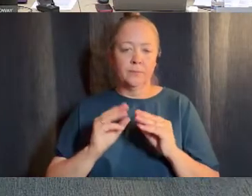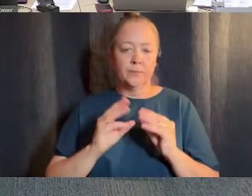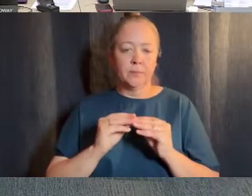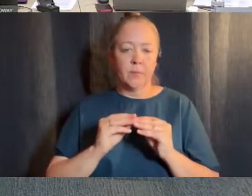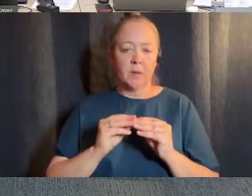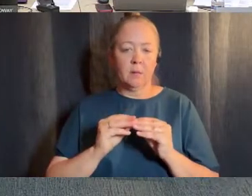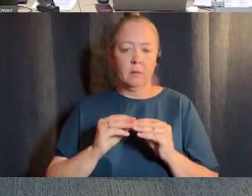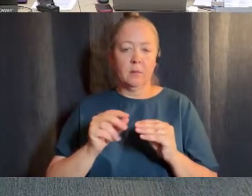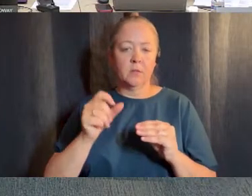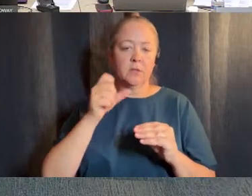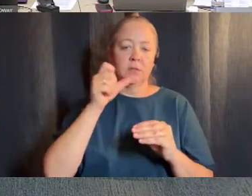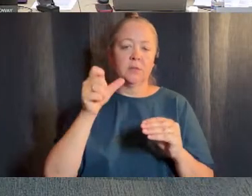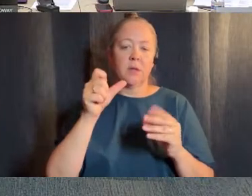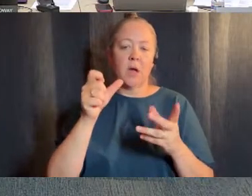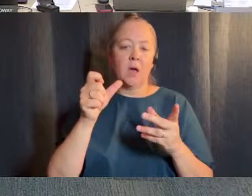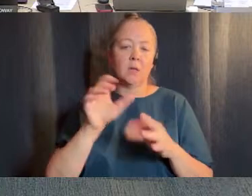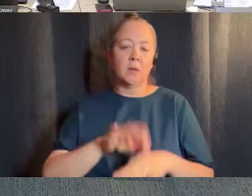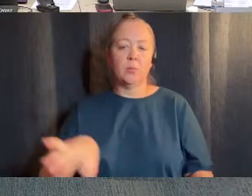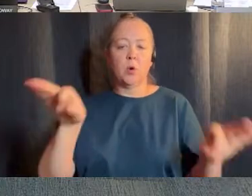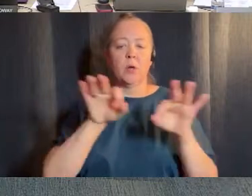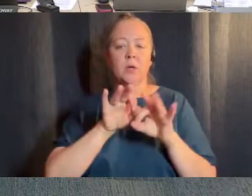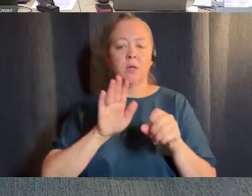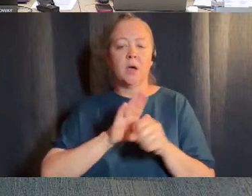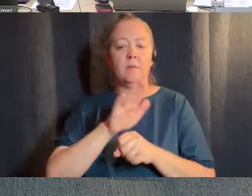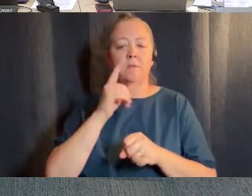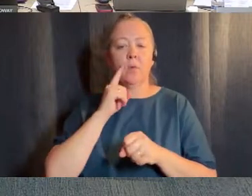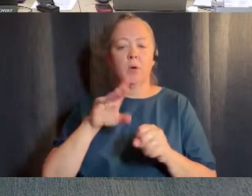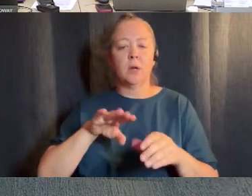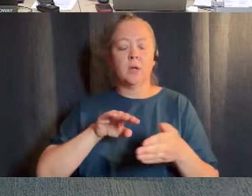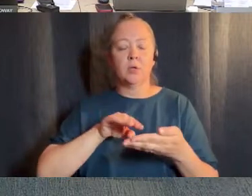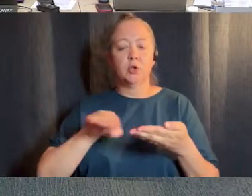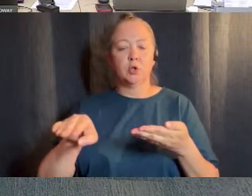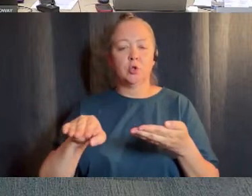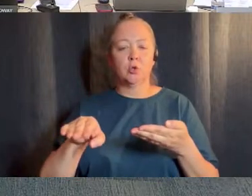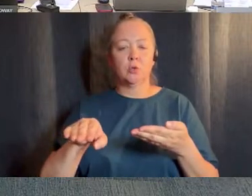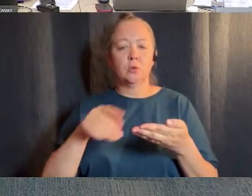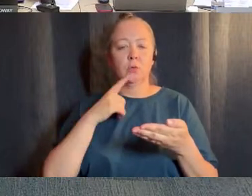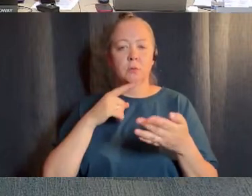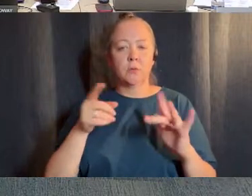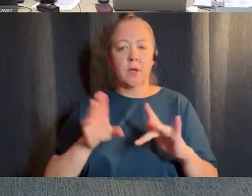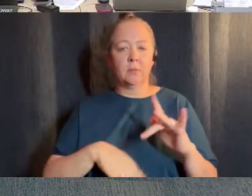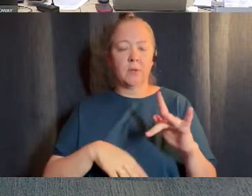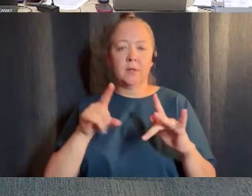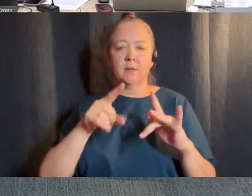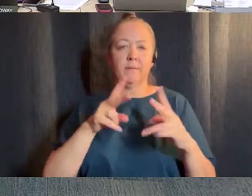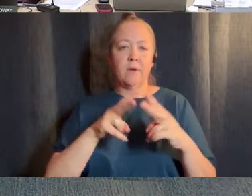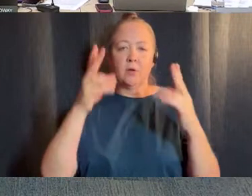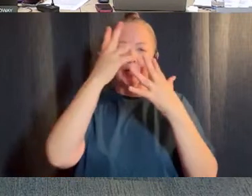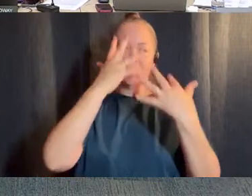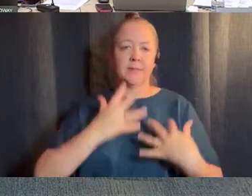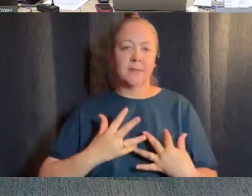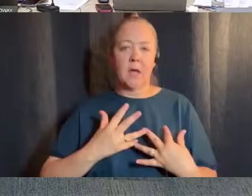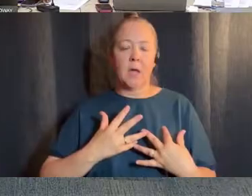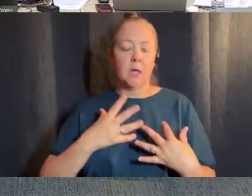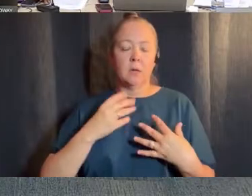absence. That is very sad and condescending. Again, I have no idea